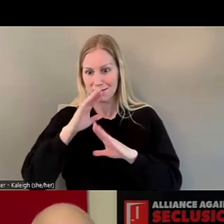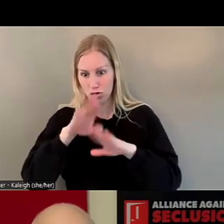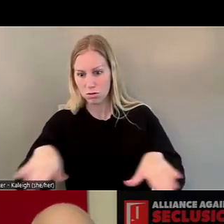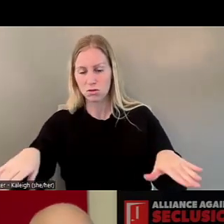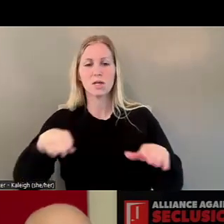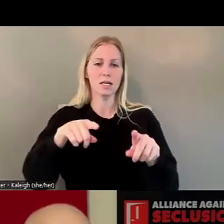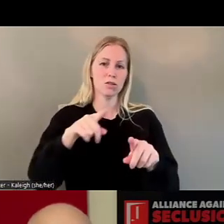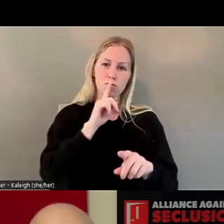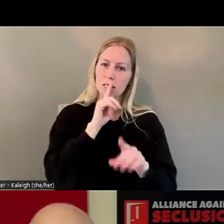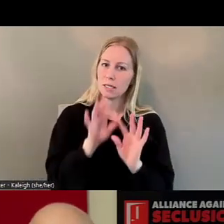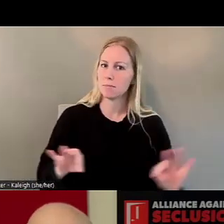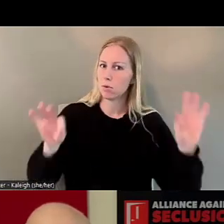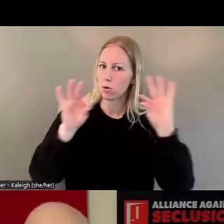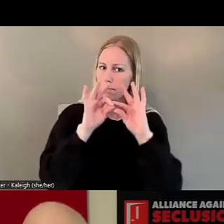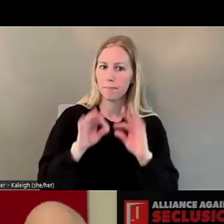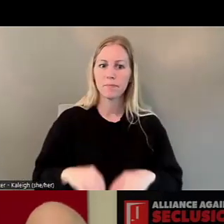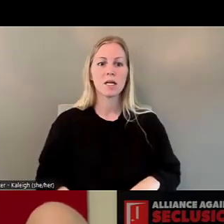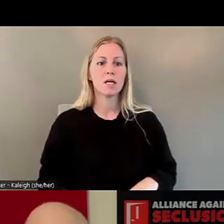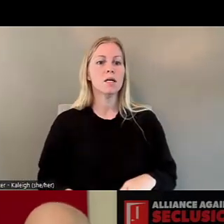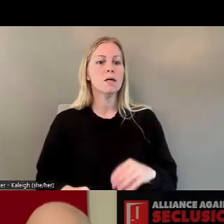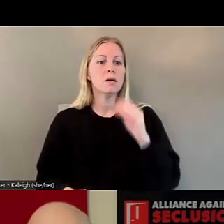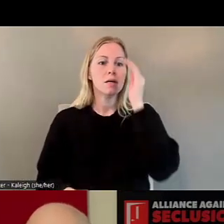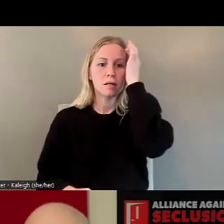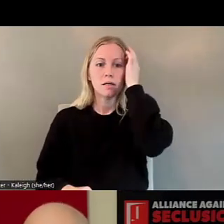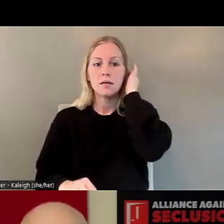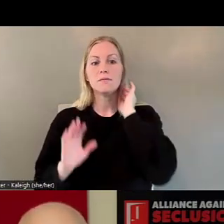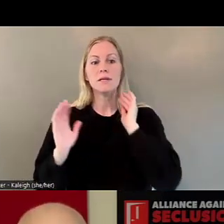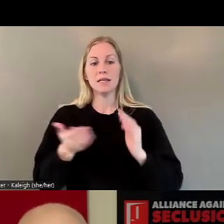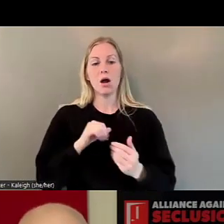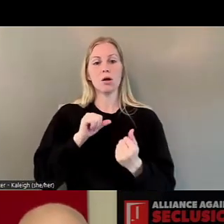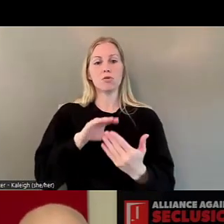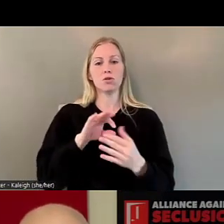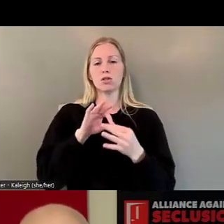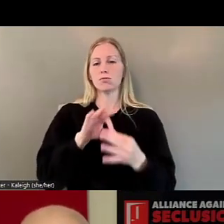understanding the impact of our approaches around behavior.